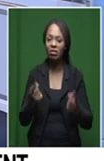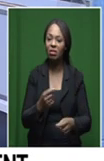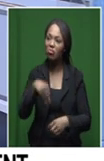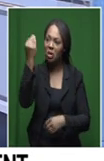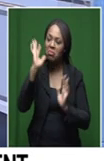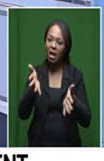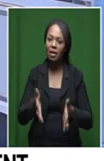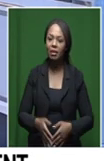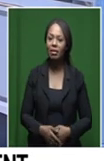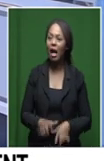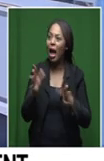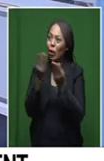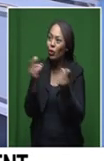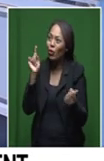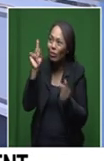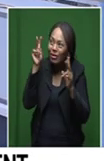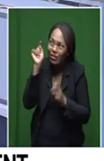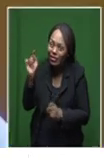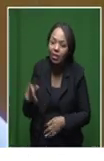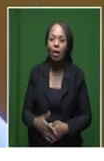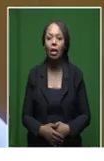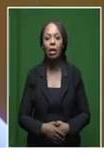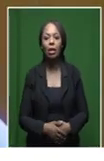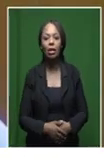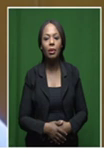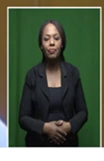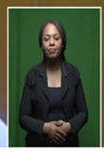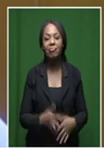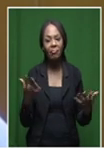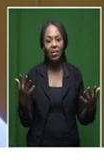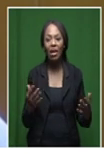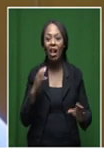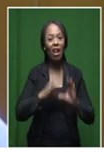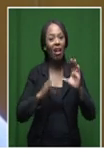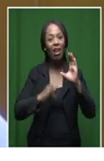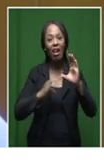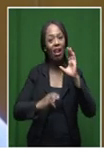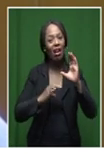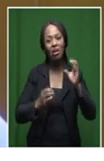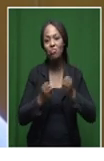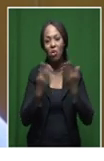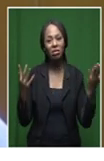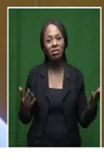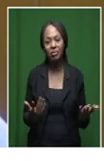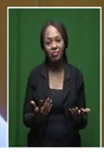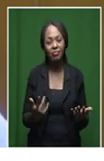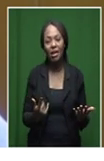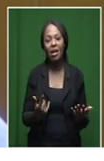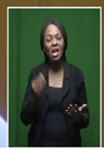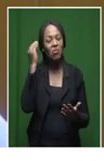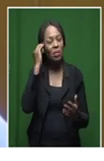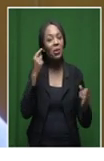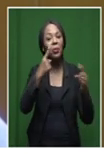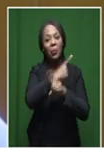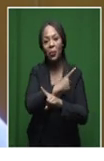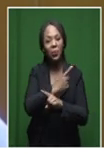So it is an important issue that there is a lot of misinformation around. As we said earlier, it certainly